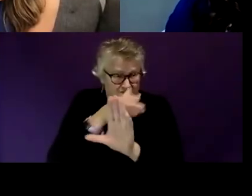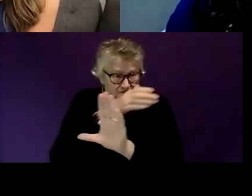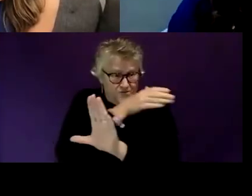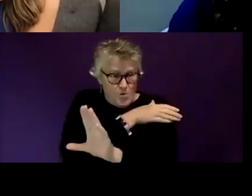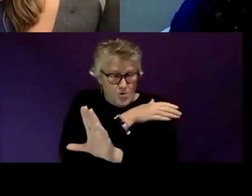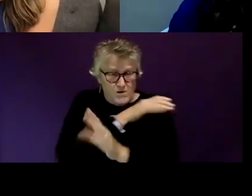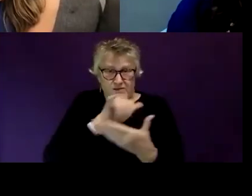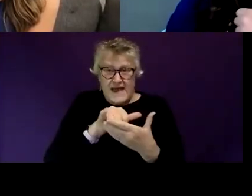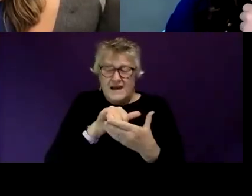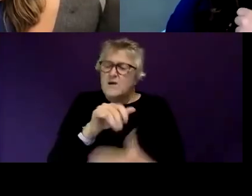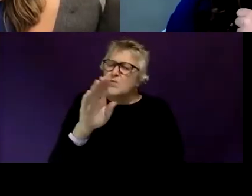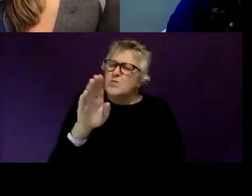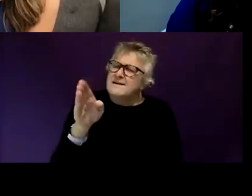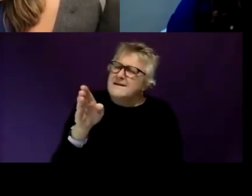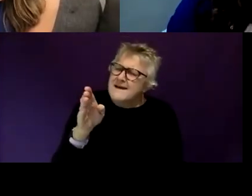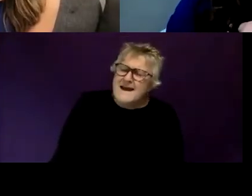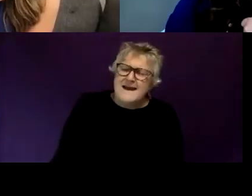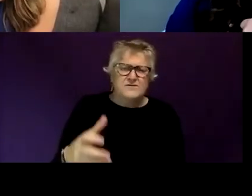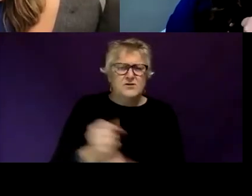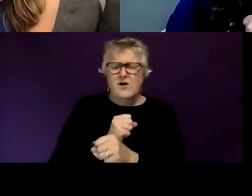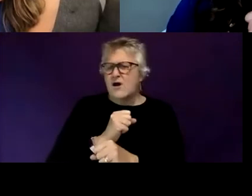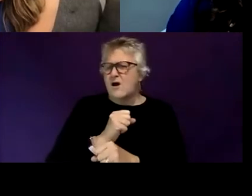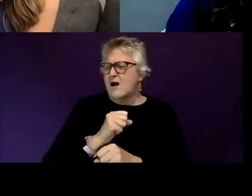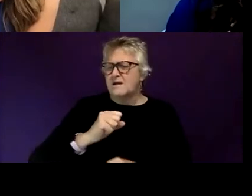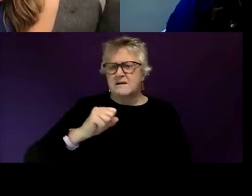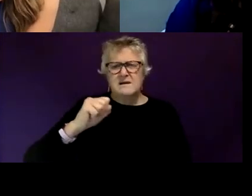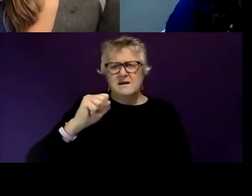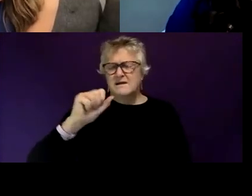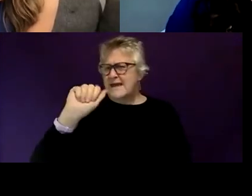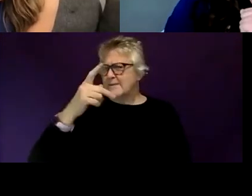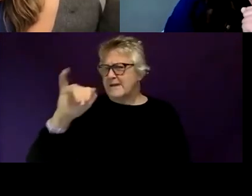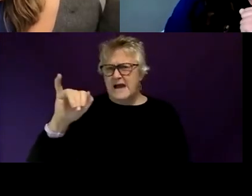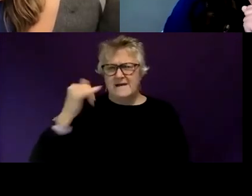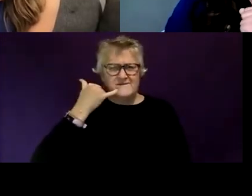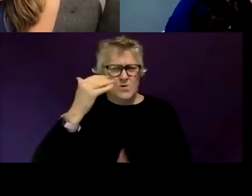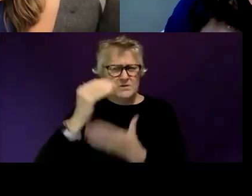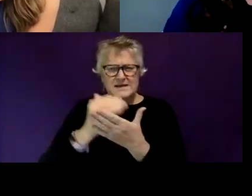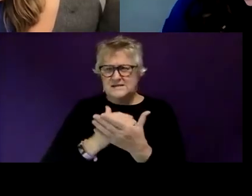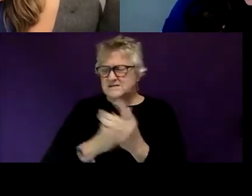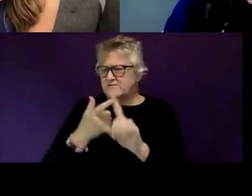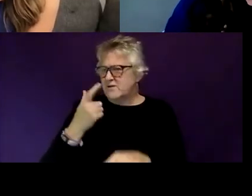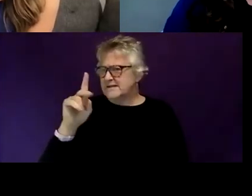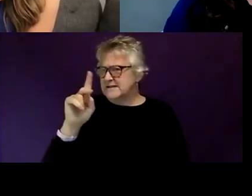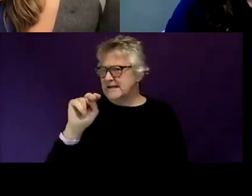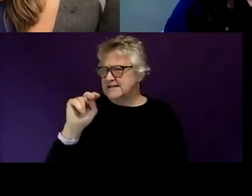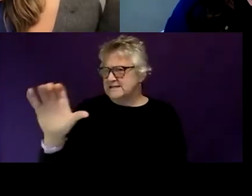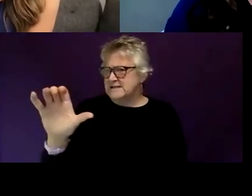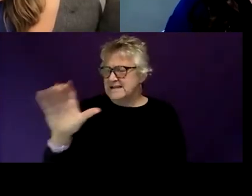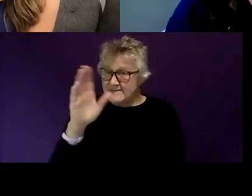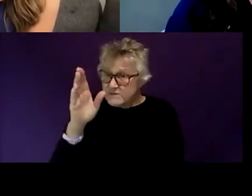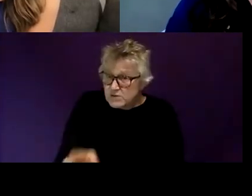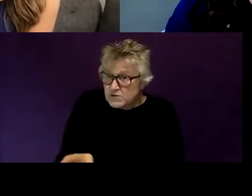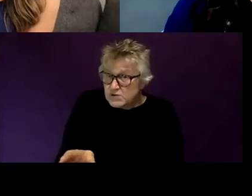give us API lists to call, and I've gone through so many presidential cycles. Alex, I see you in Nevada every